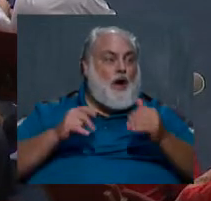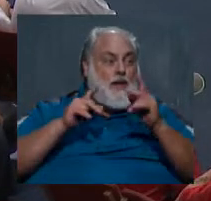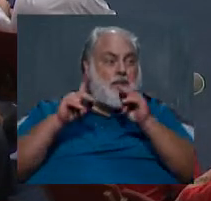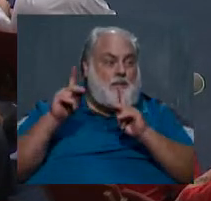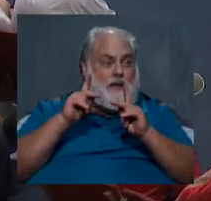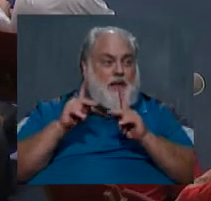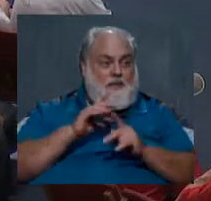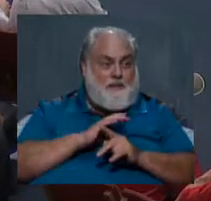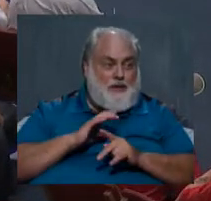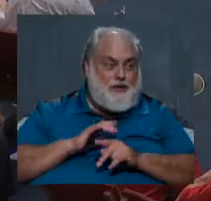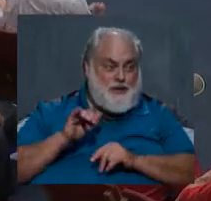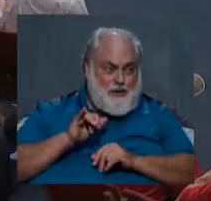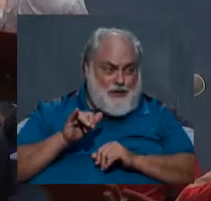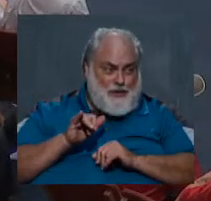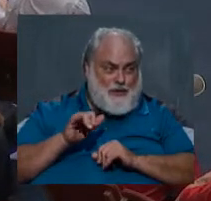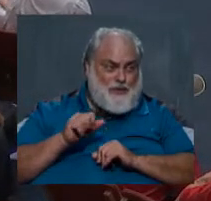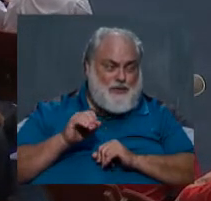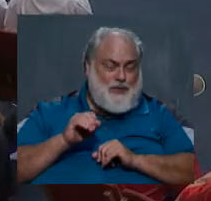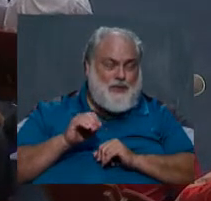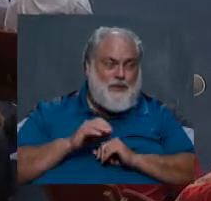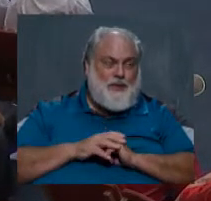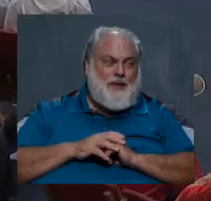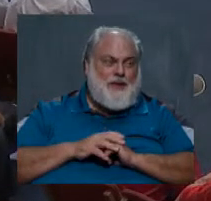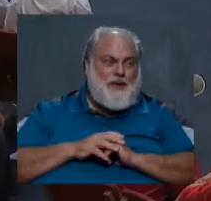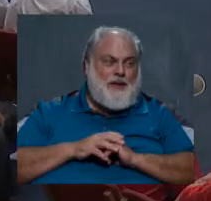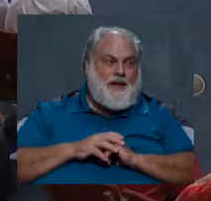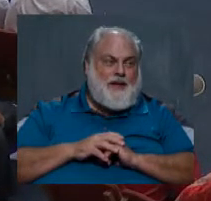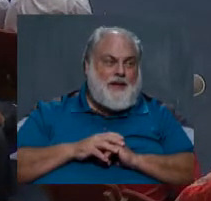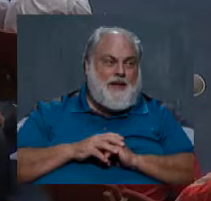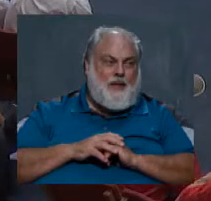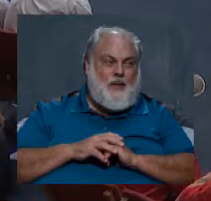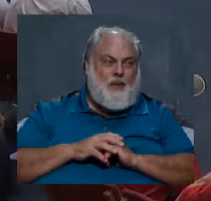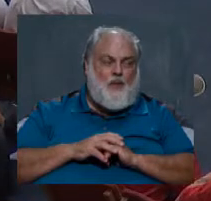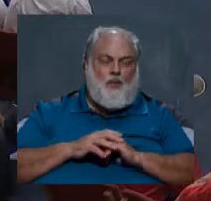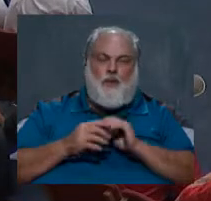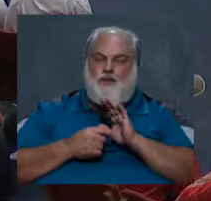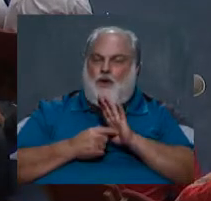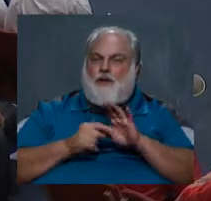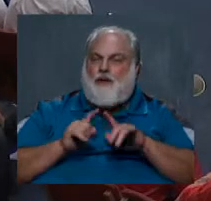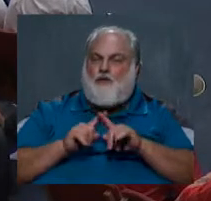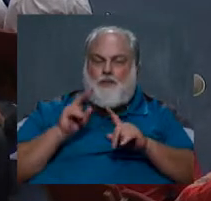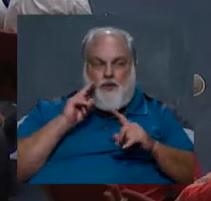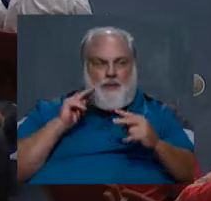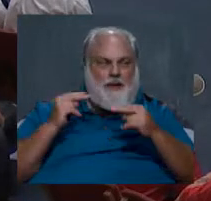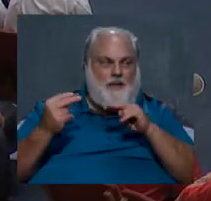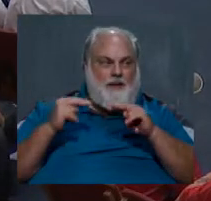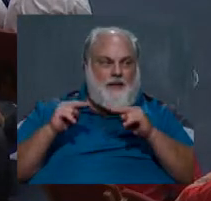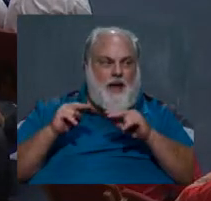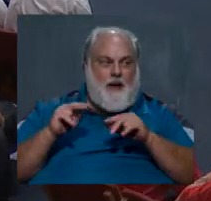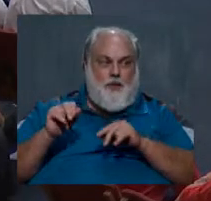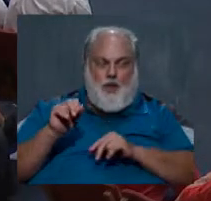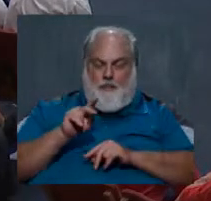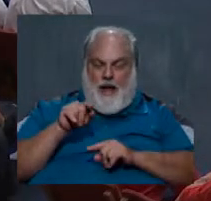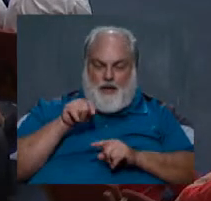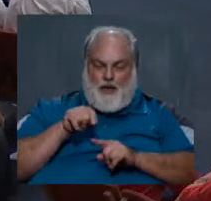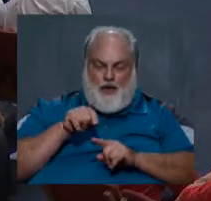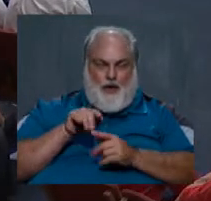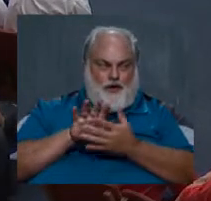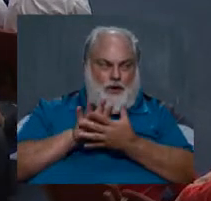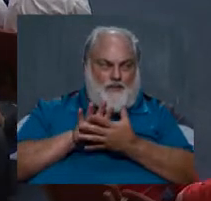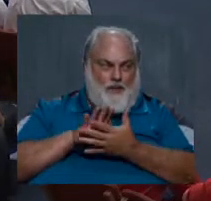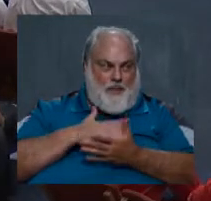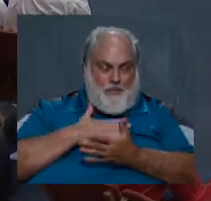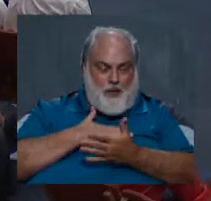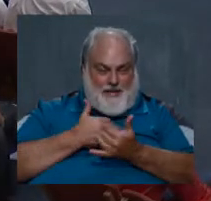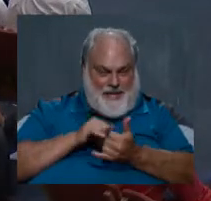commission, too, so we reflect different perspectives. Okay, I'm sorry. I'm going to go back to the traffic. I'm glad you're still up here,